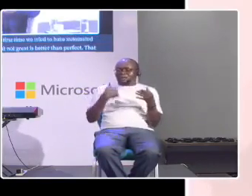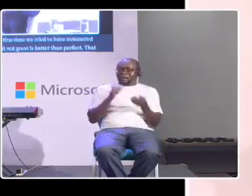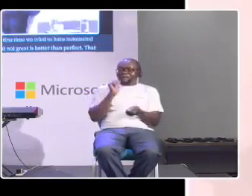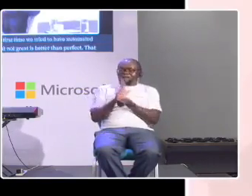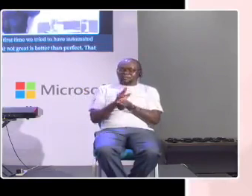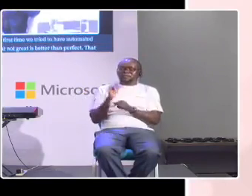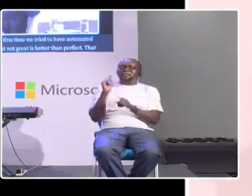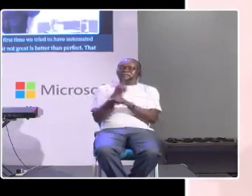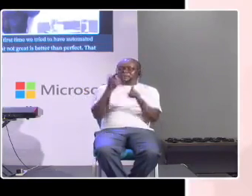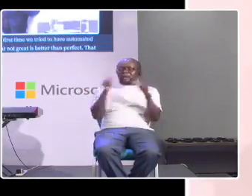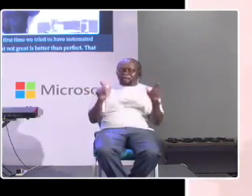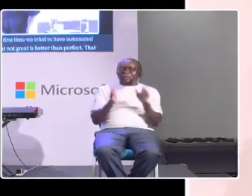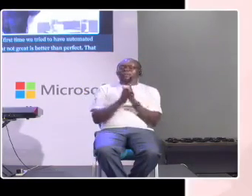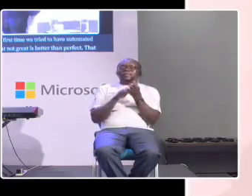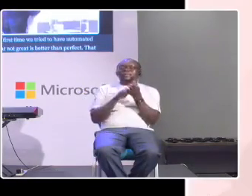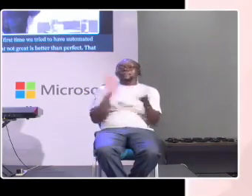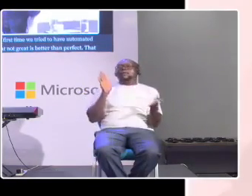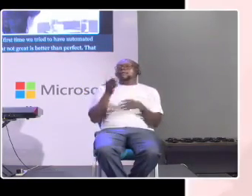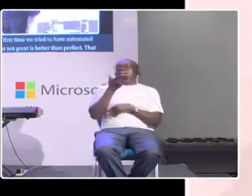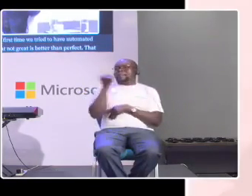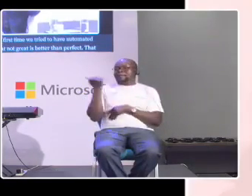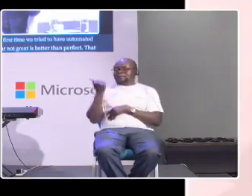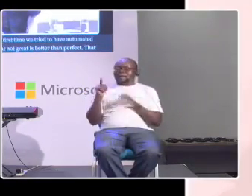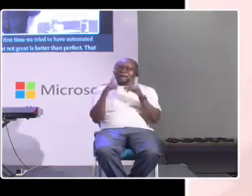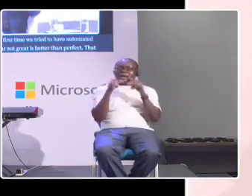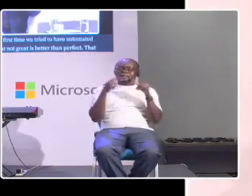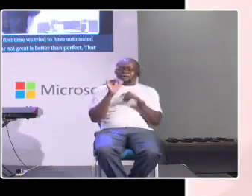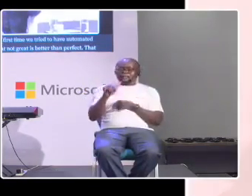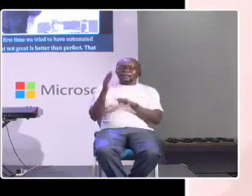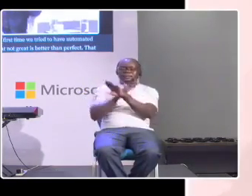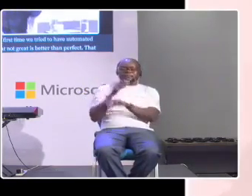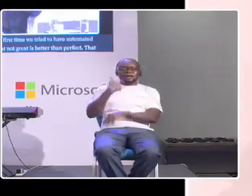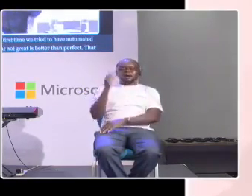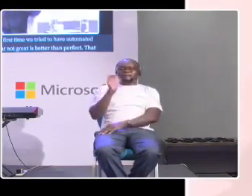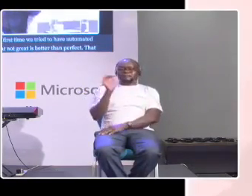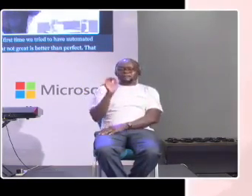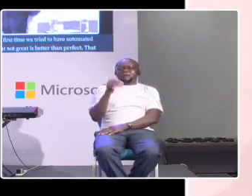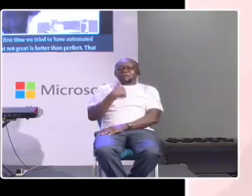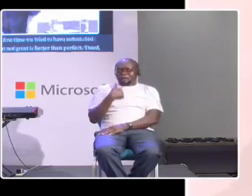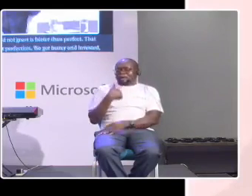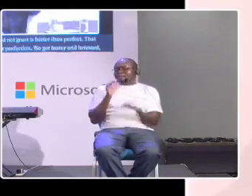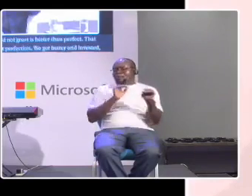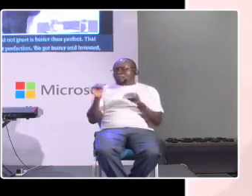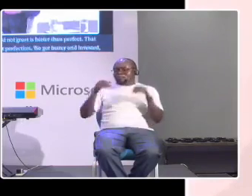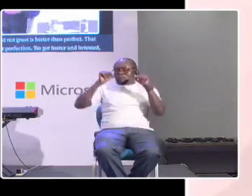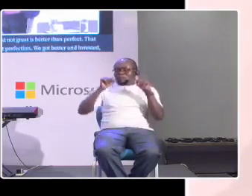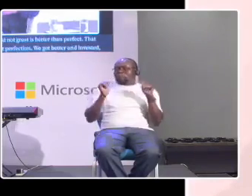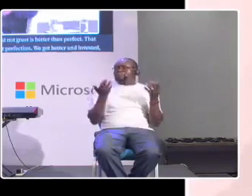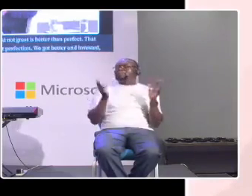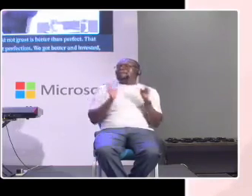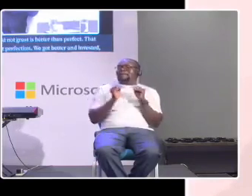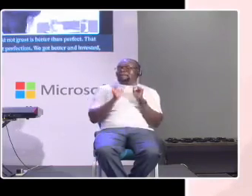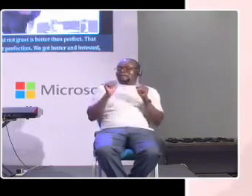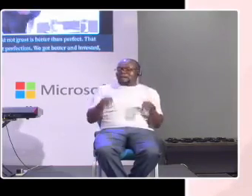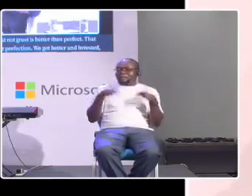14 different languages with a much, much better captions than we've ever had before. We've had it moved into Google Meet, so Google Meet